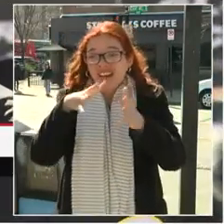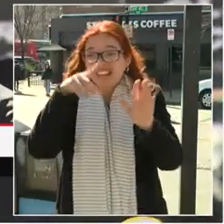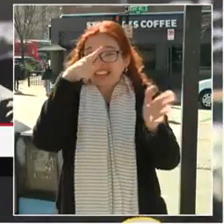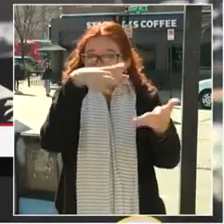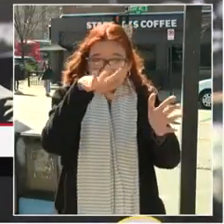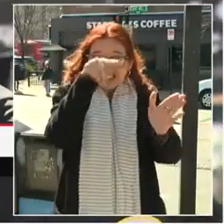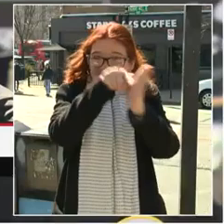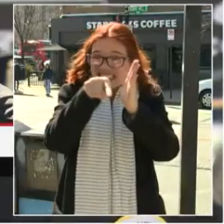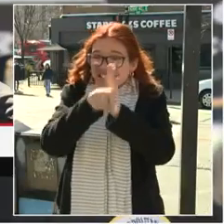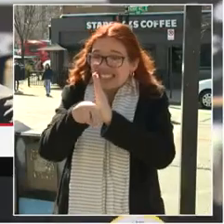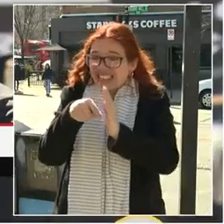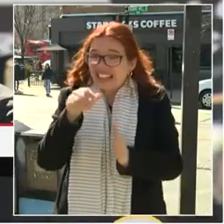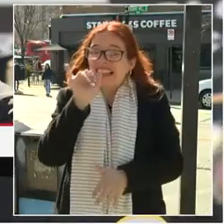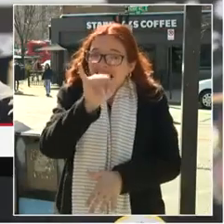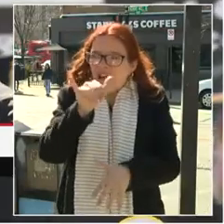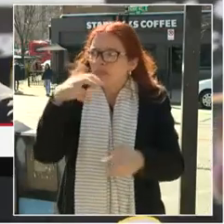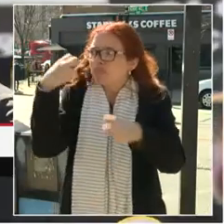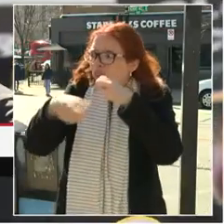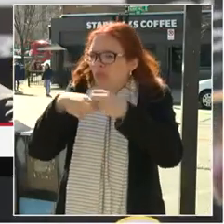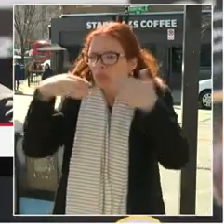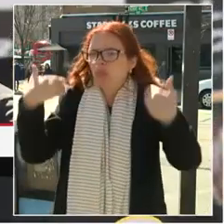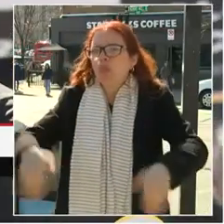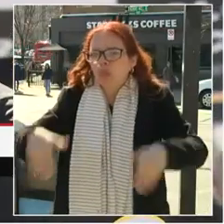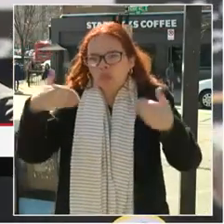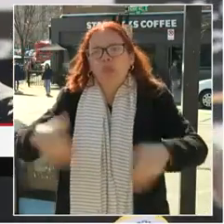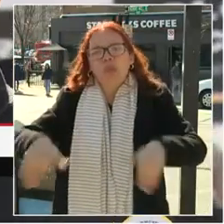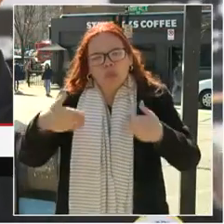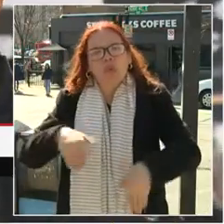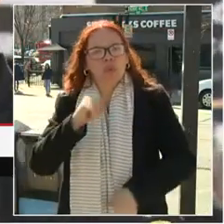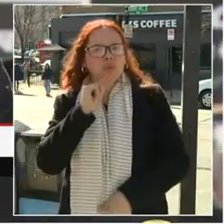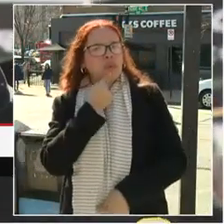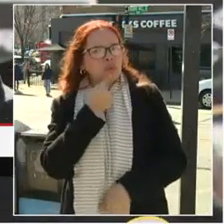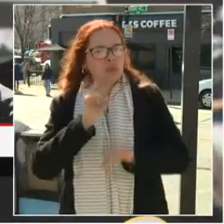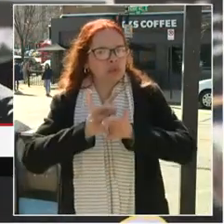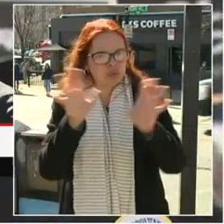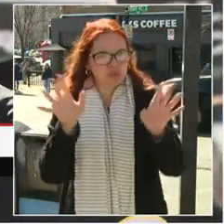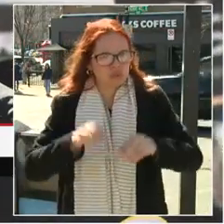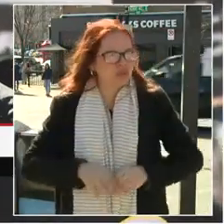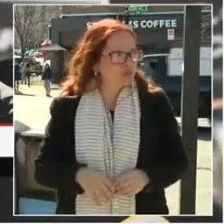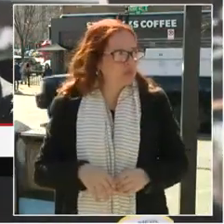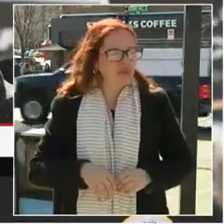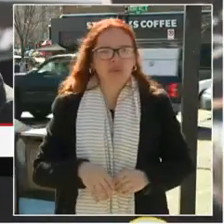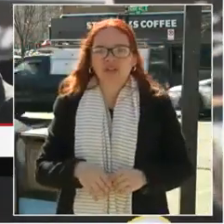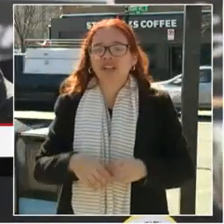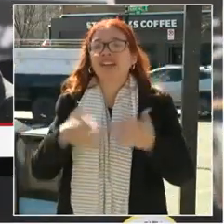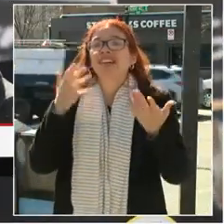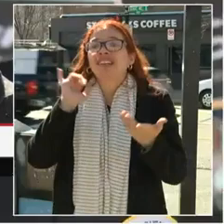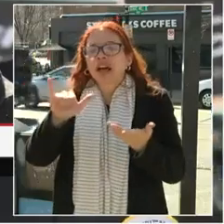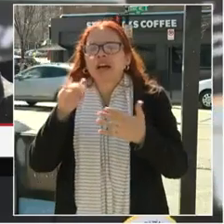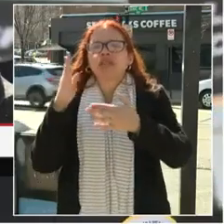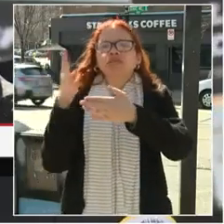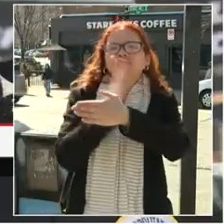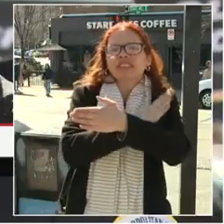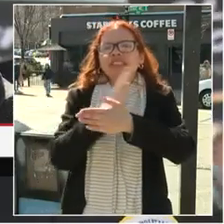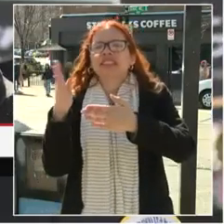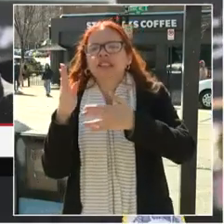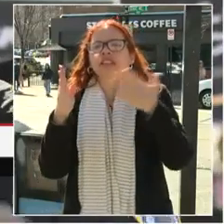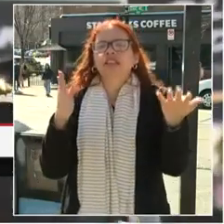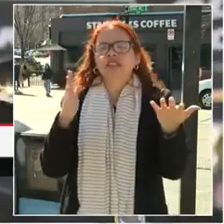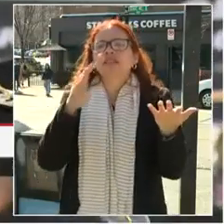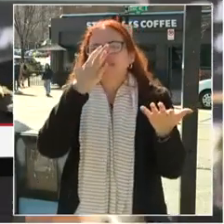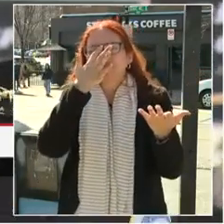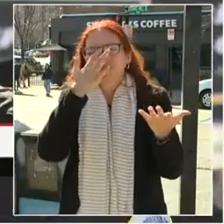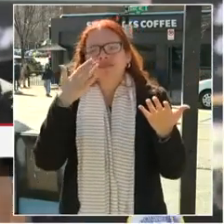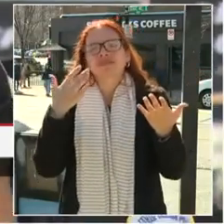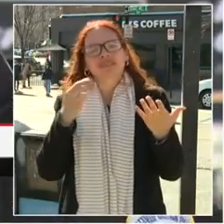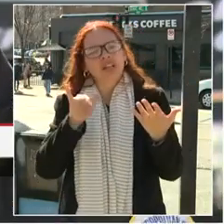a problem. That is a problem. Now, on the other end of the spectrum, the other thing that also is very problematic, which tells you